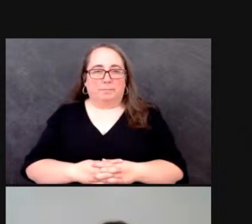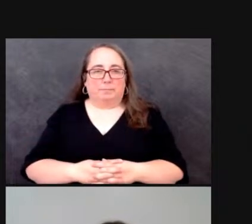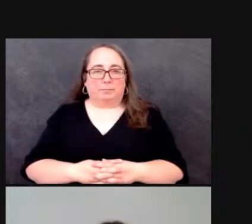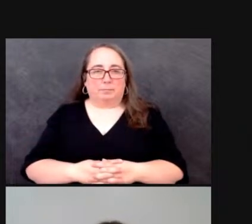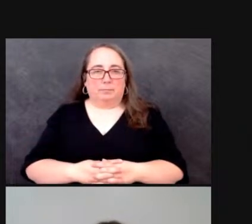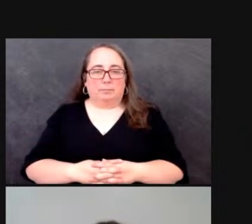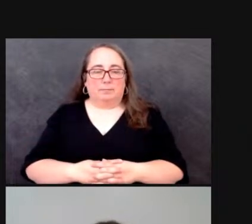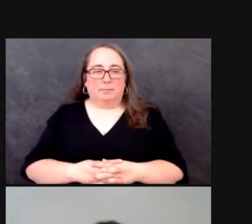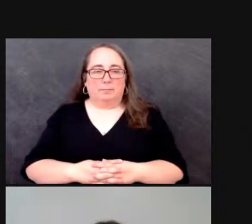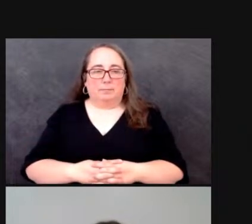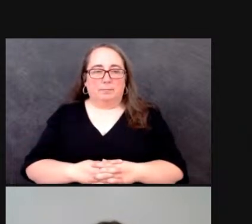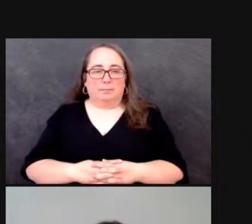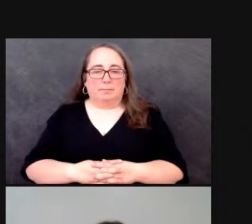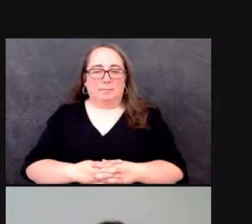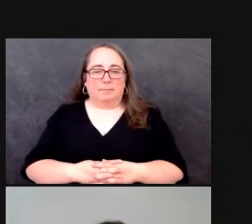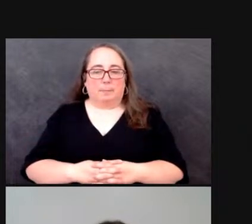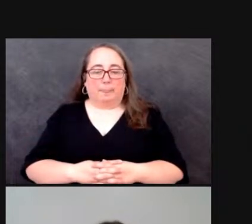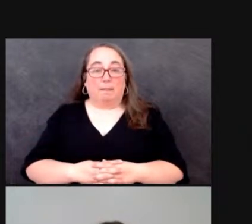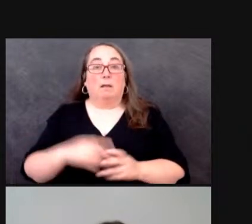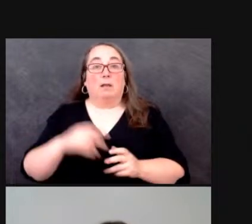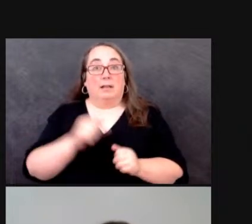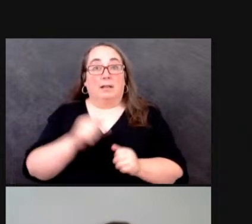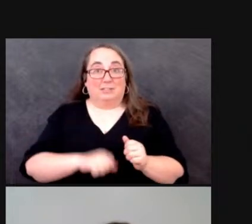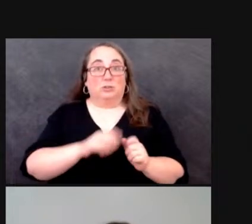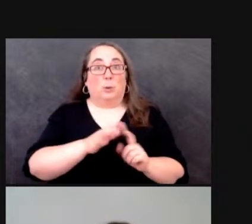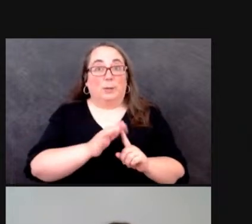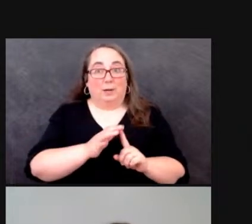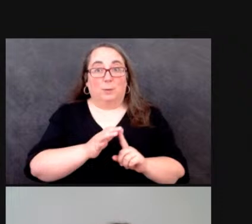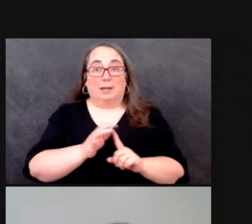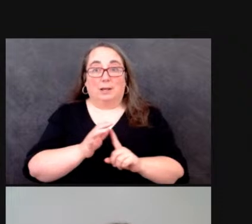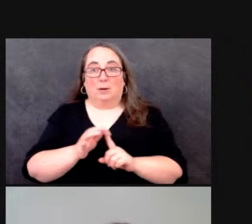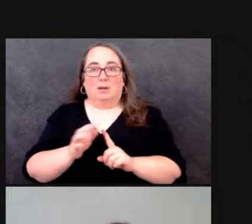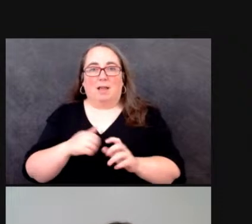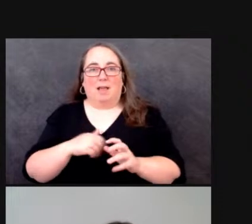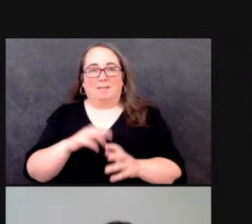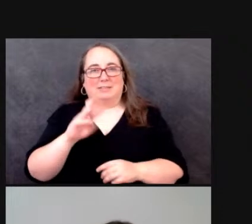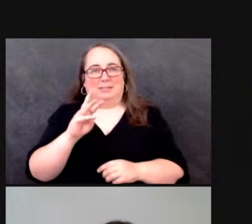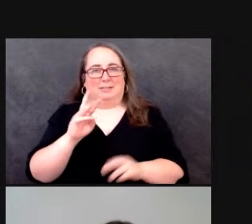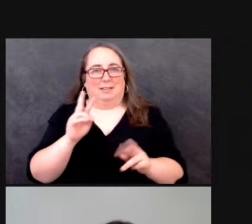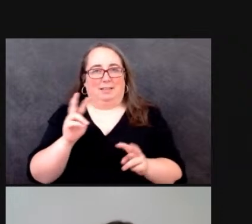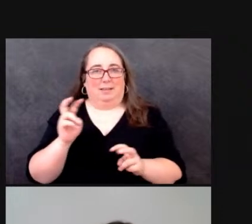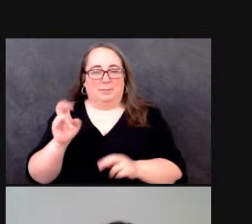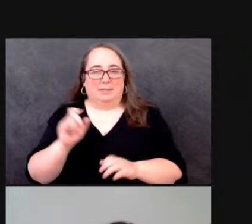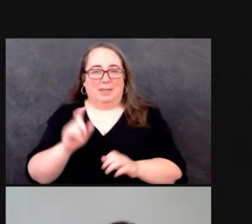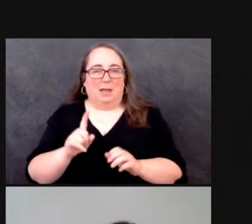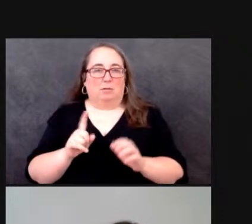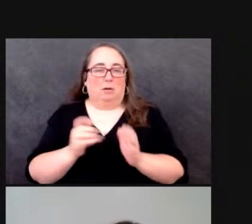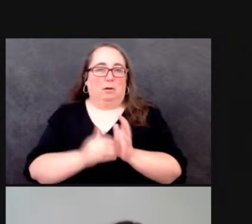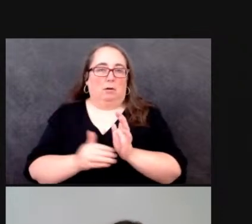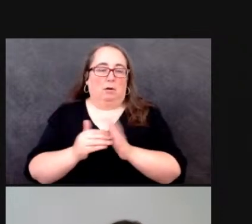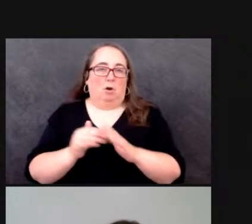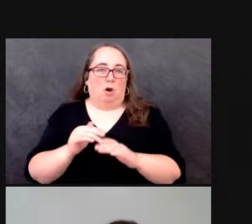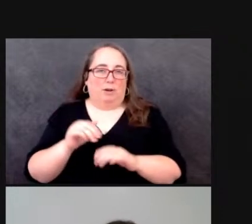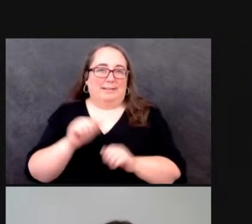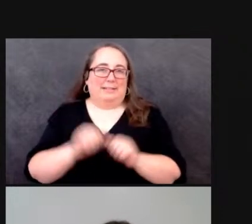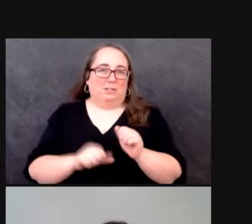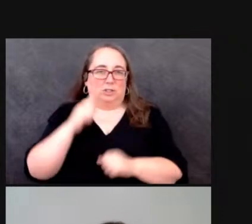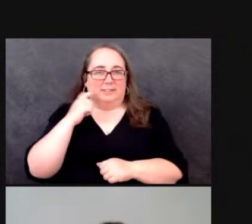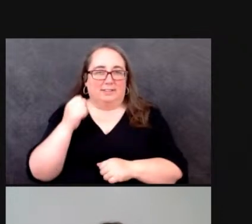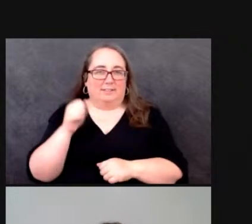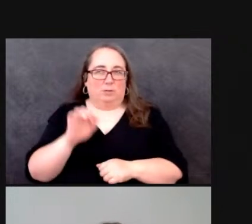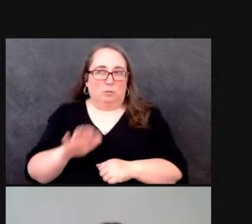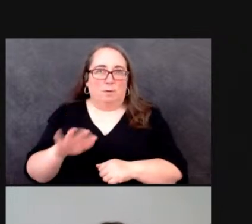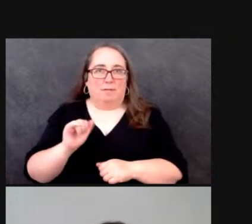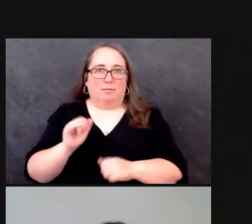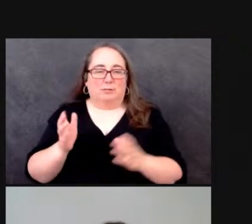So even though I just said that each piece is unique, there are 6 themed motifs that repeat on each piece of silver throughout the